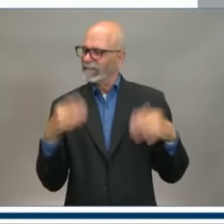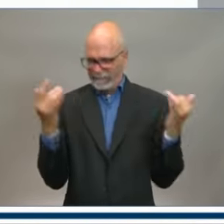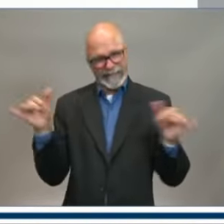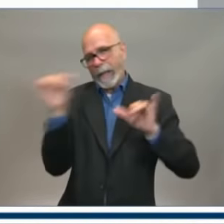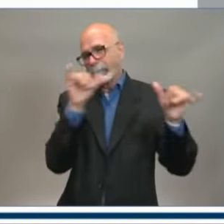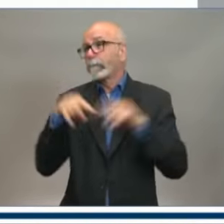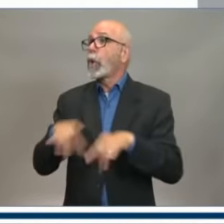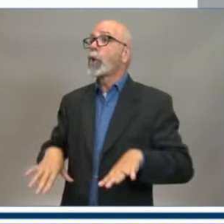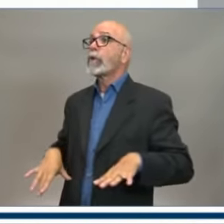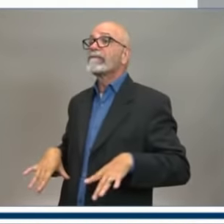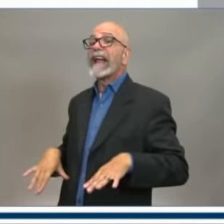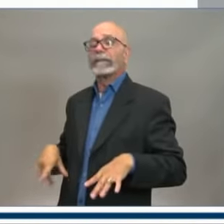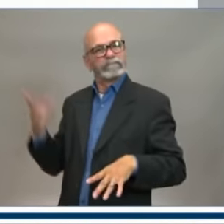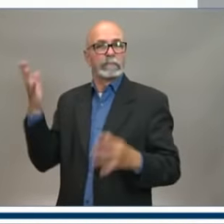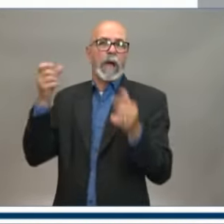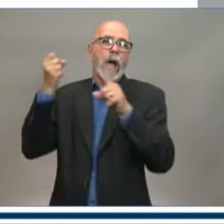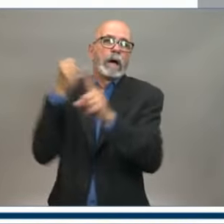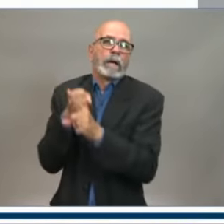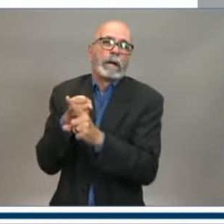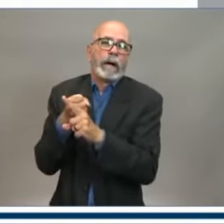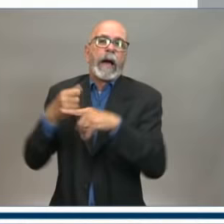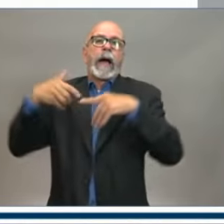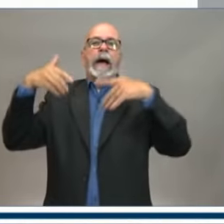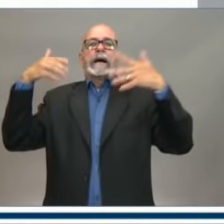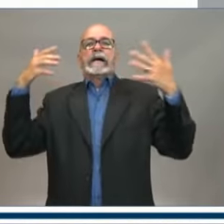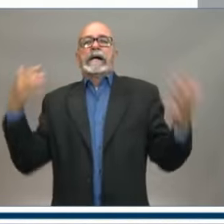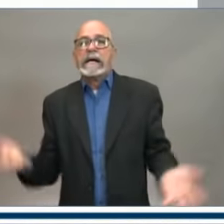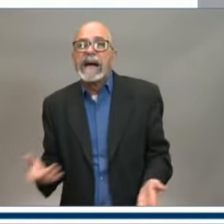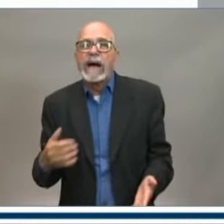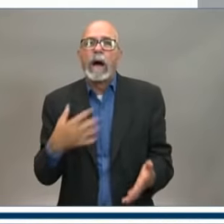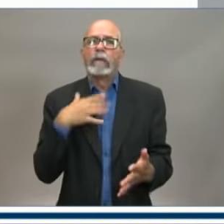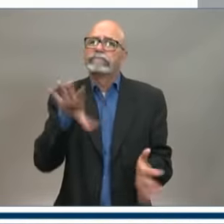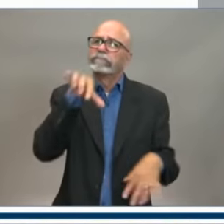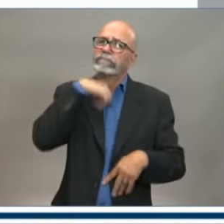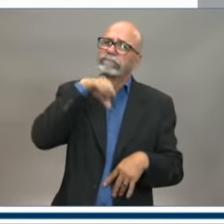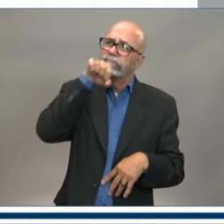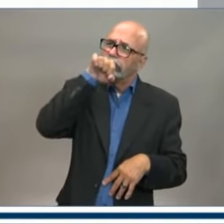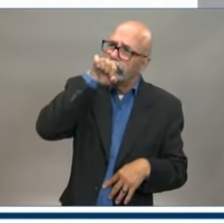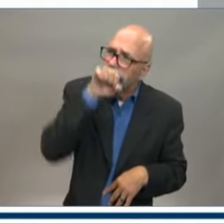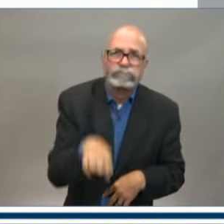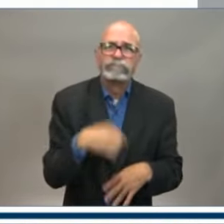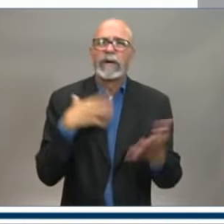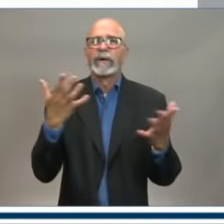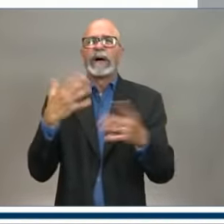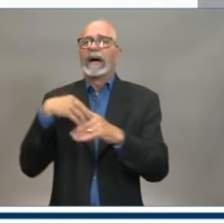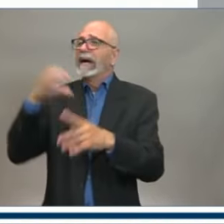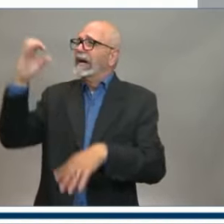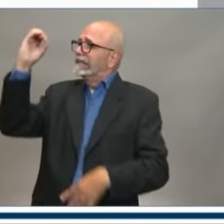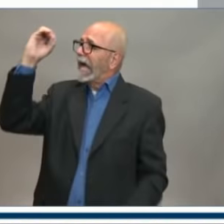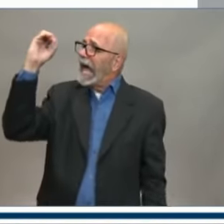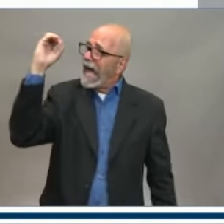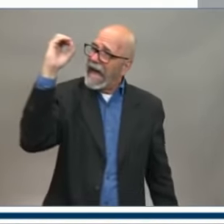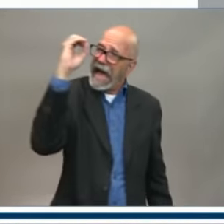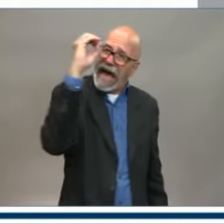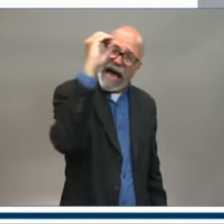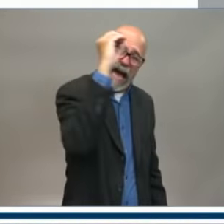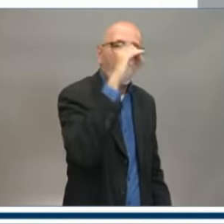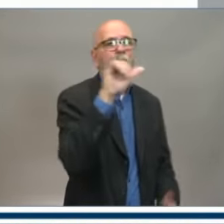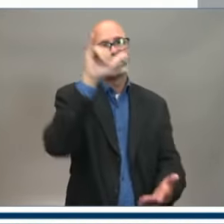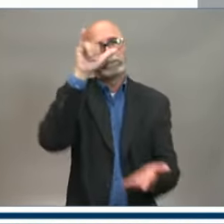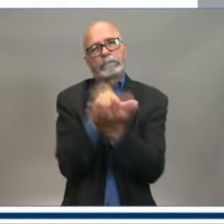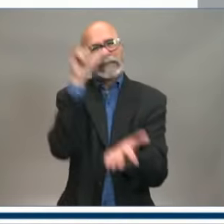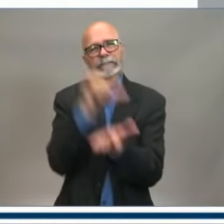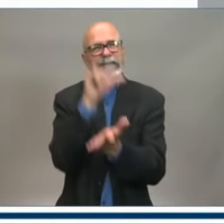0 cases. That's an ideal, but we know that we're going to have some occasional cases. We may actually get some